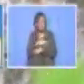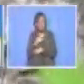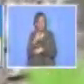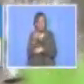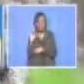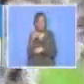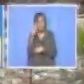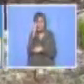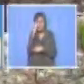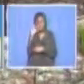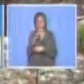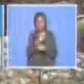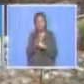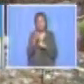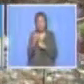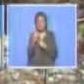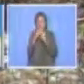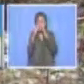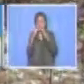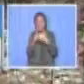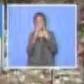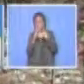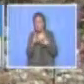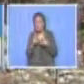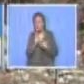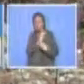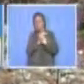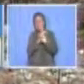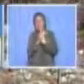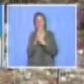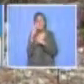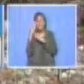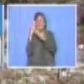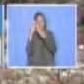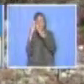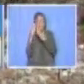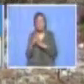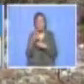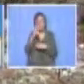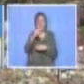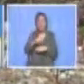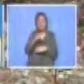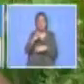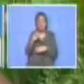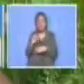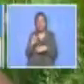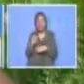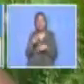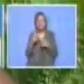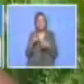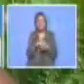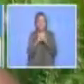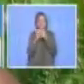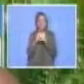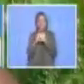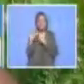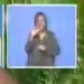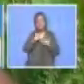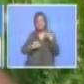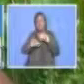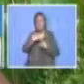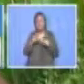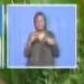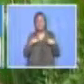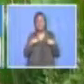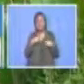about protecting the Bahamian pine comes down to a science. The scientific name is Pinus caribea, variety bahamensis. We